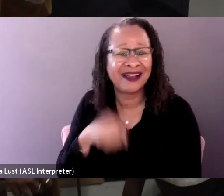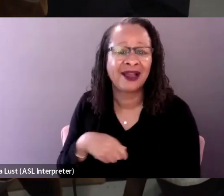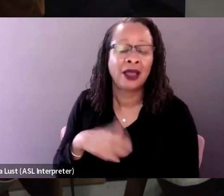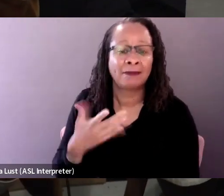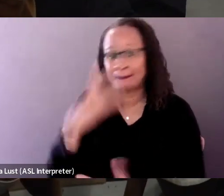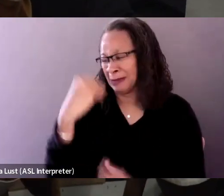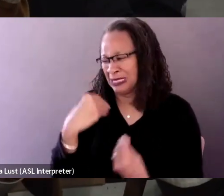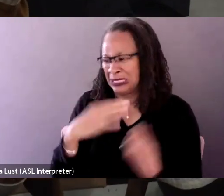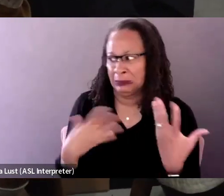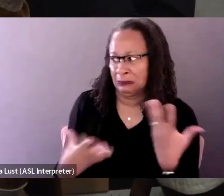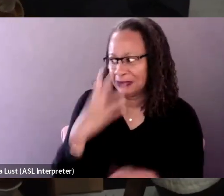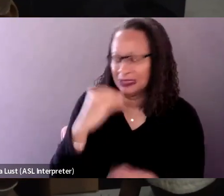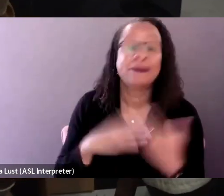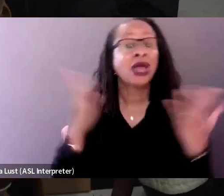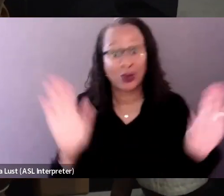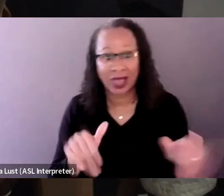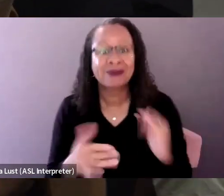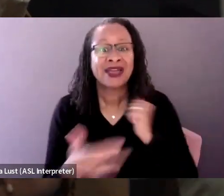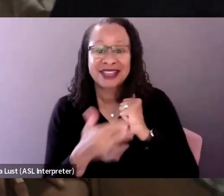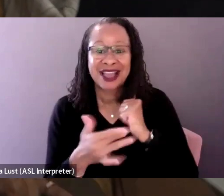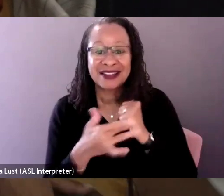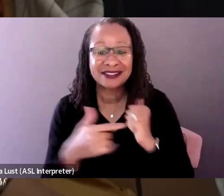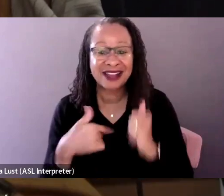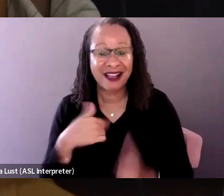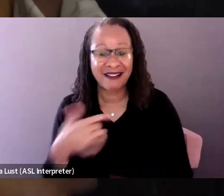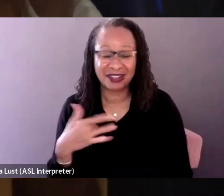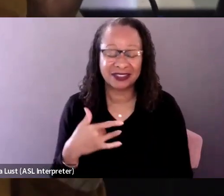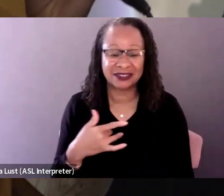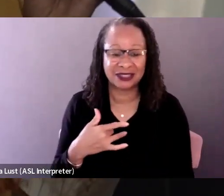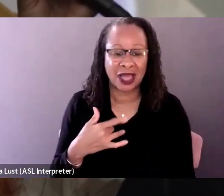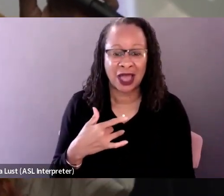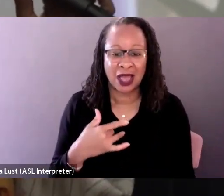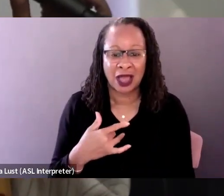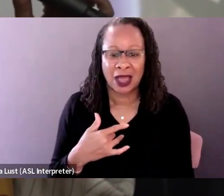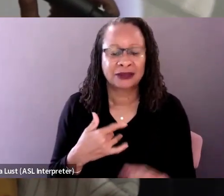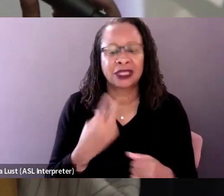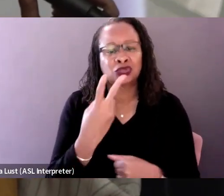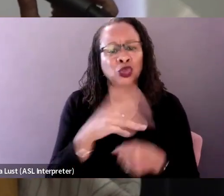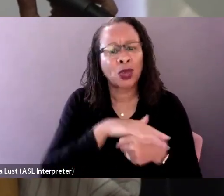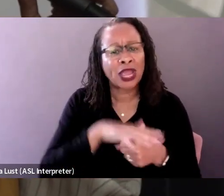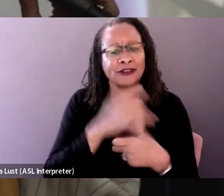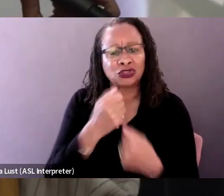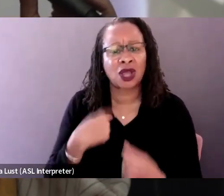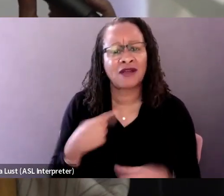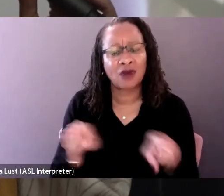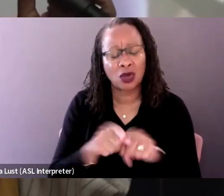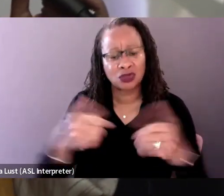Technology. I feel like this is about two areas of interest that I've also had this narrative I've told myself